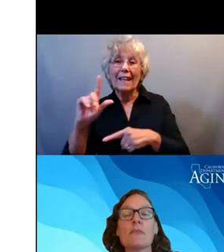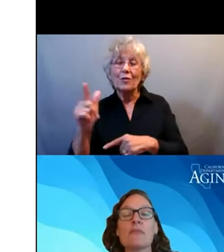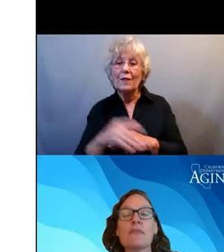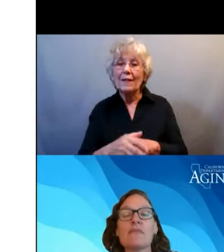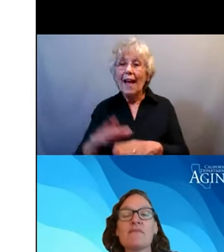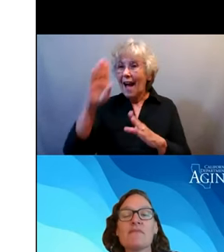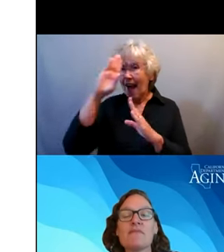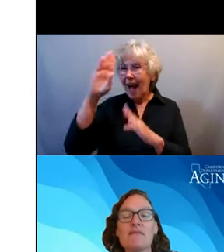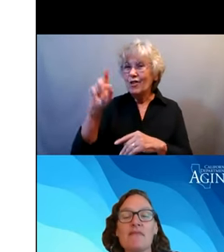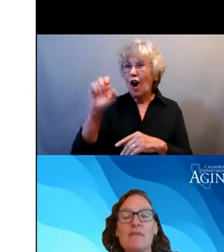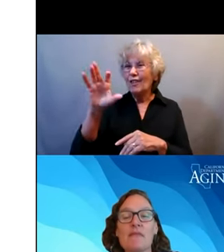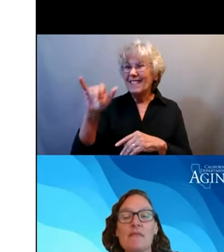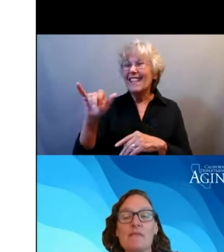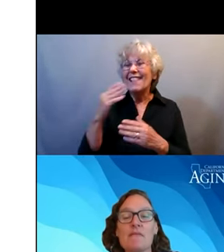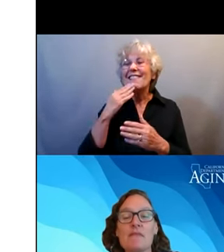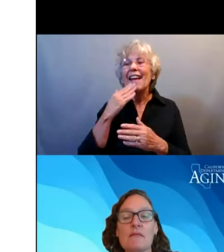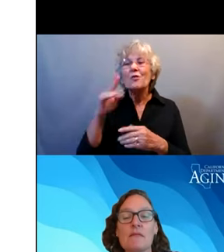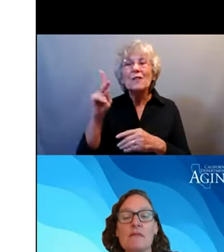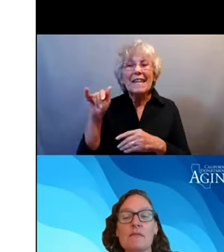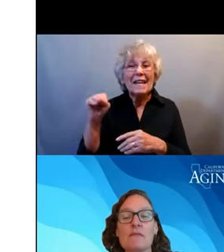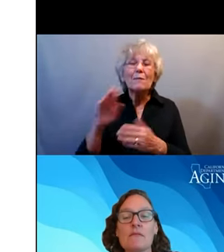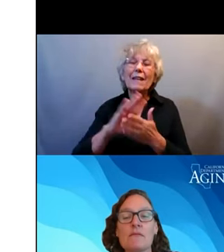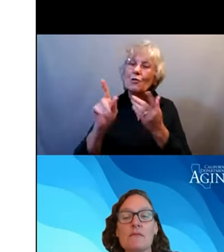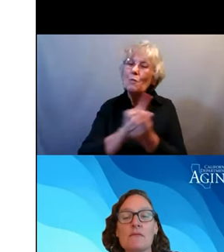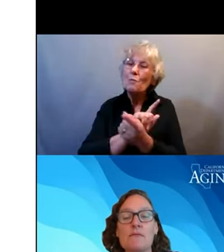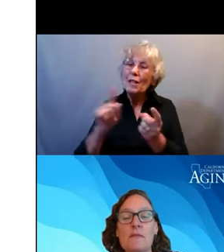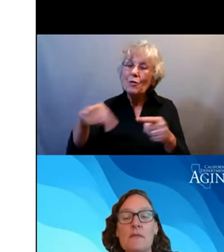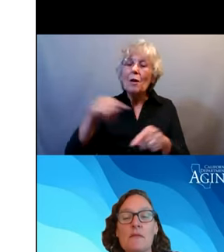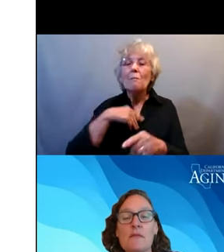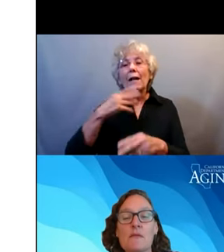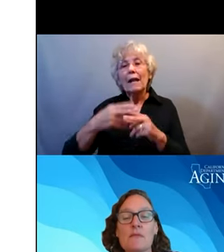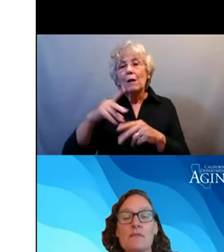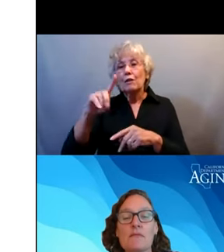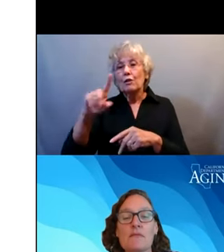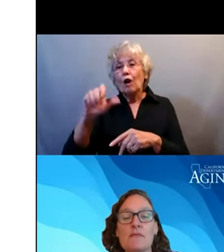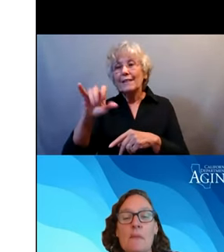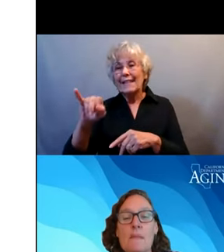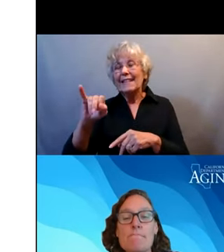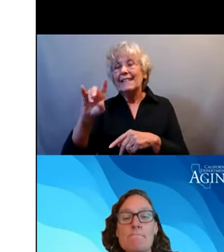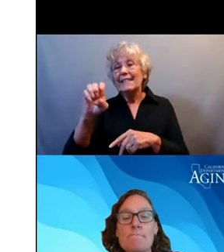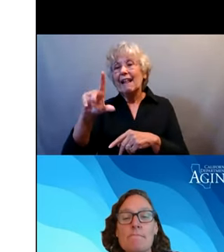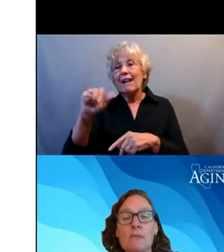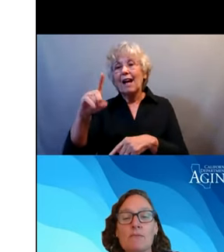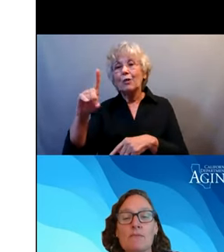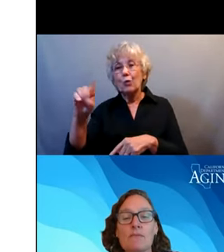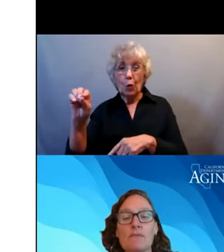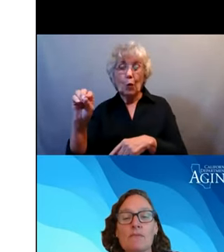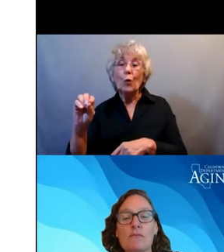Hi, thanks so much, Kim. Nice to meet everyone. My name is Darcy Delgado, as Kim mentioned. I think